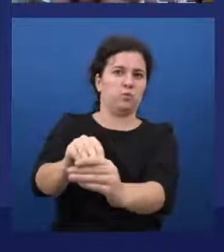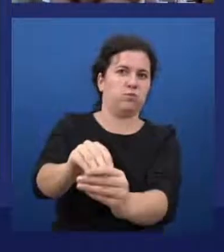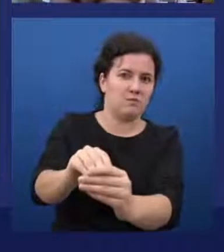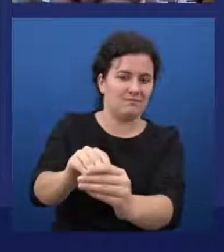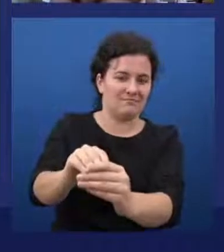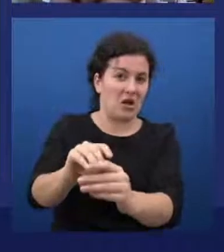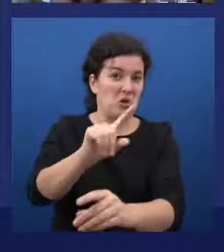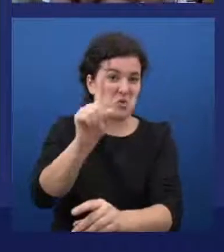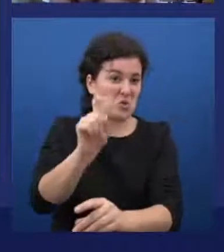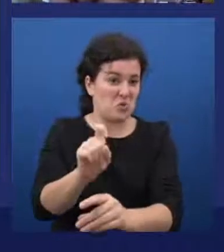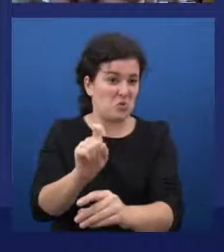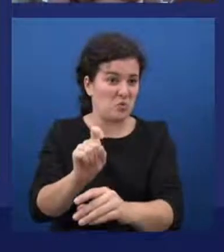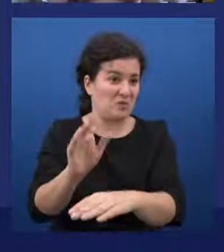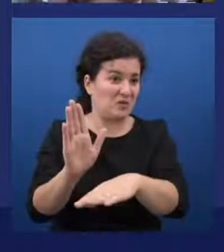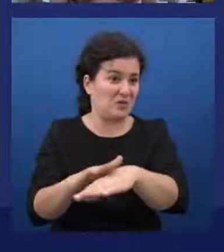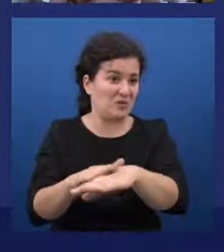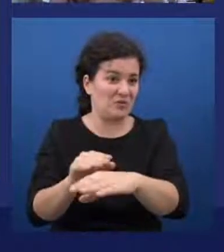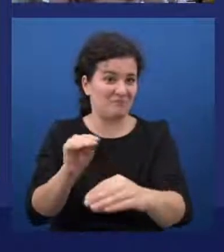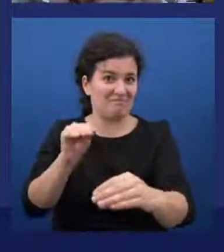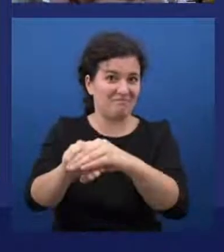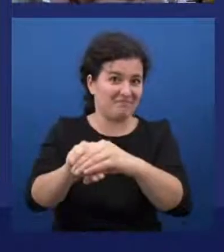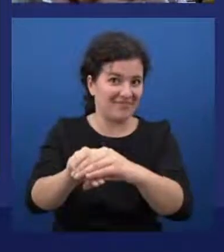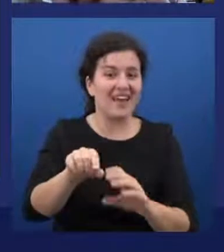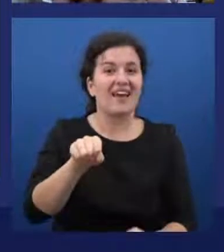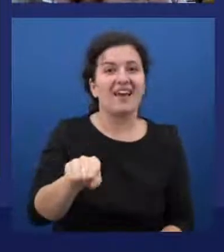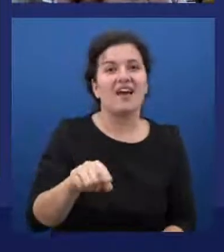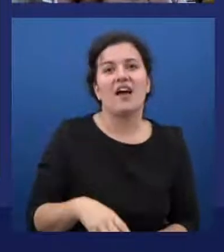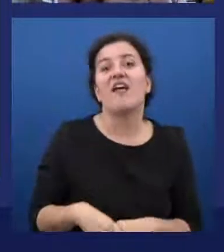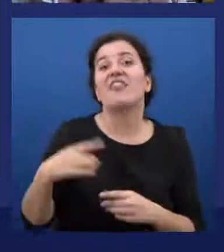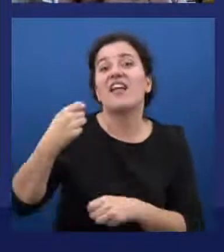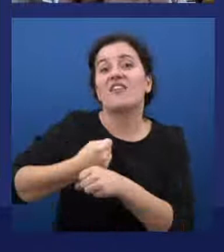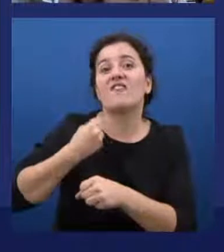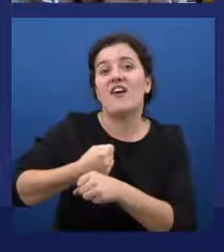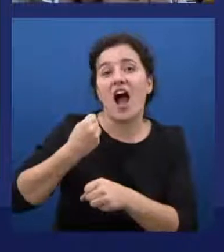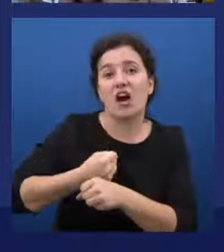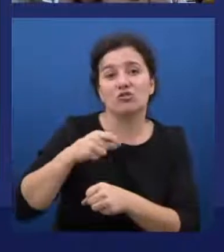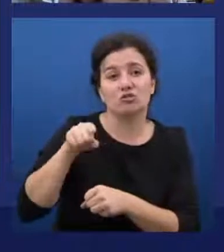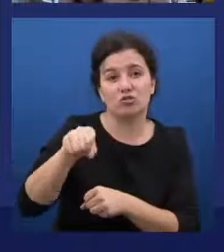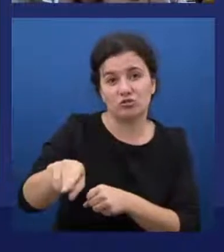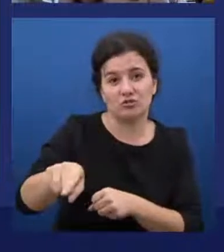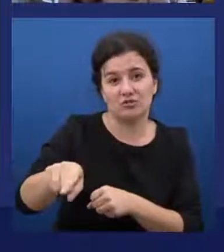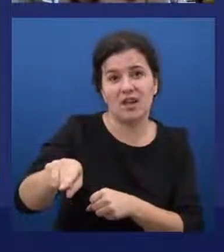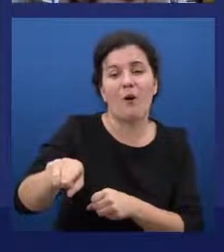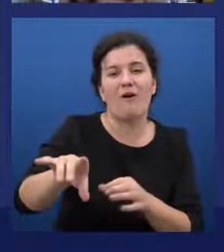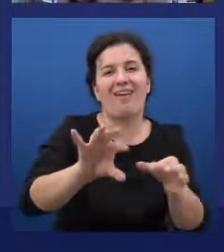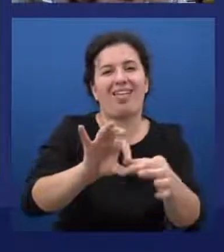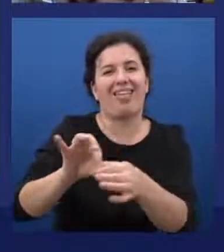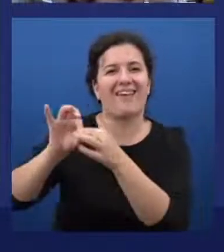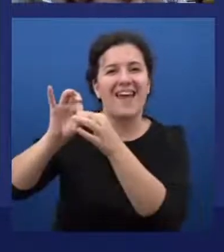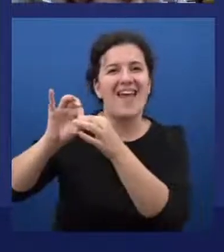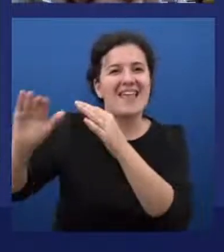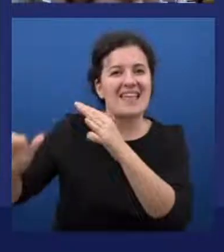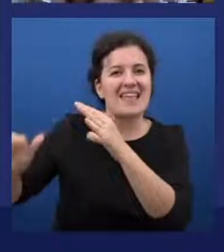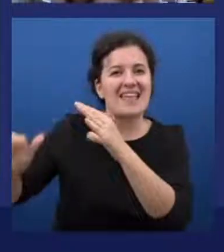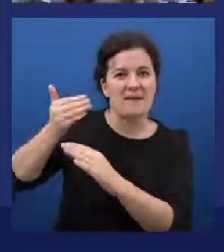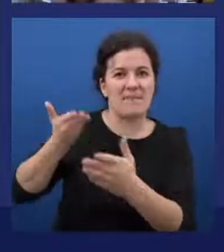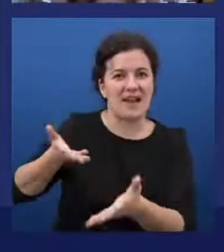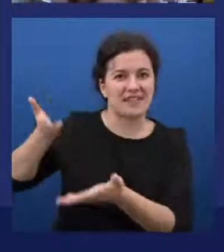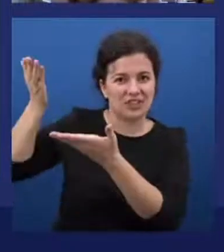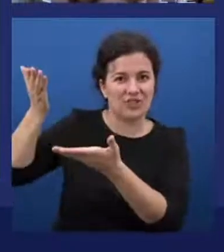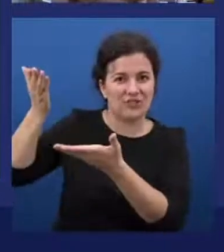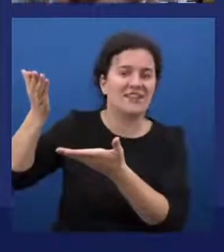the message. The function will pass it to the email service, and then email service will send an